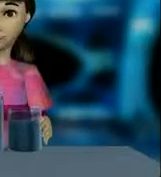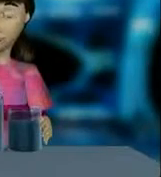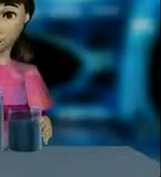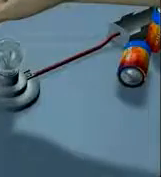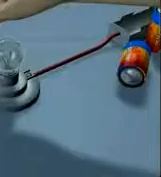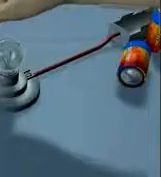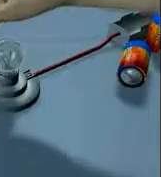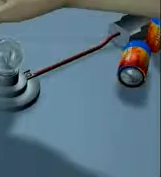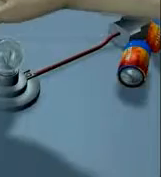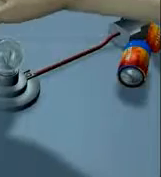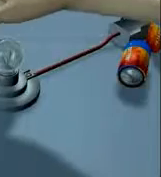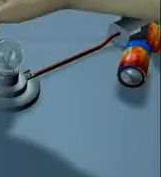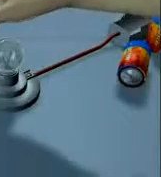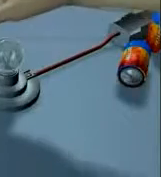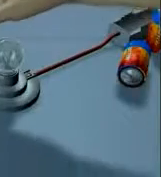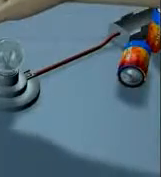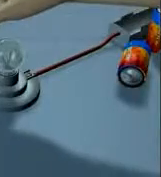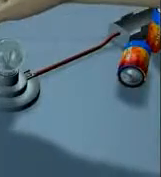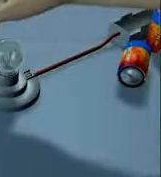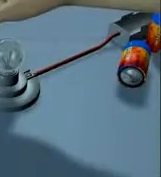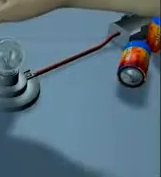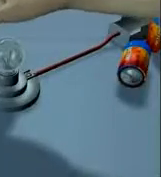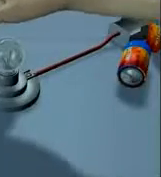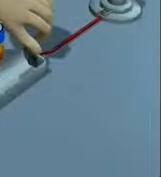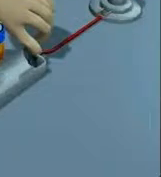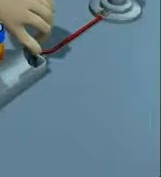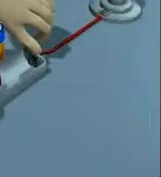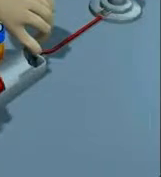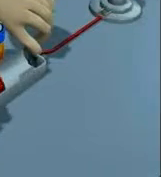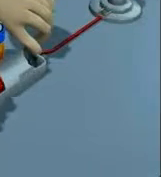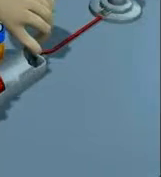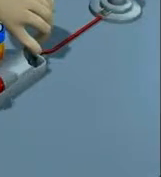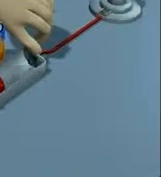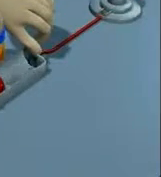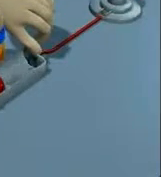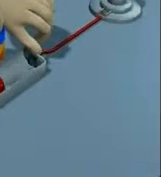Then you decant into a solution.